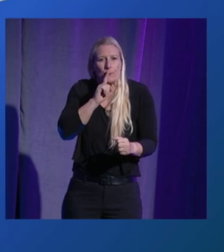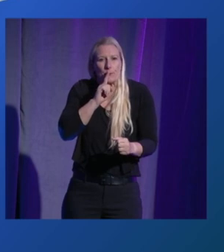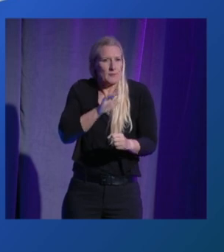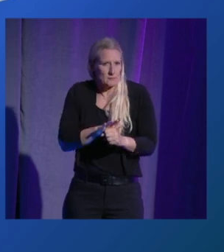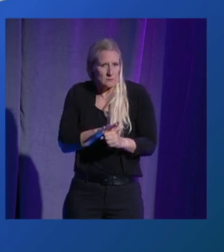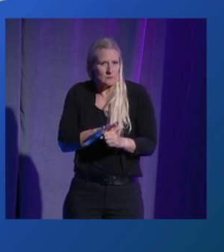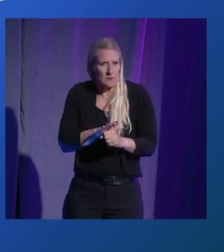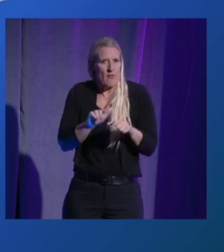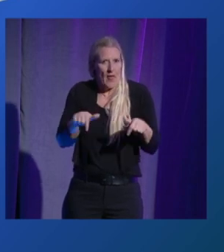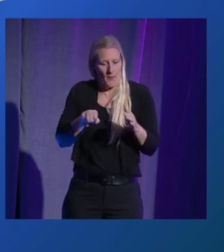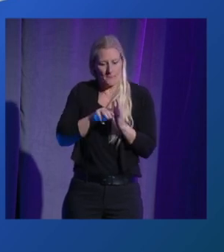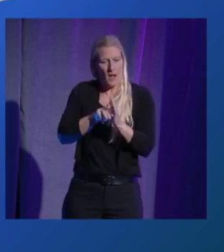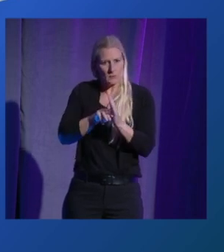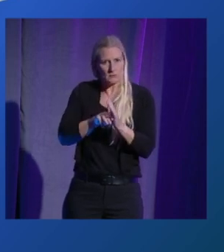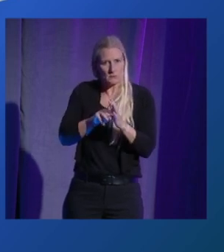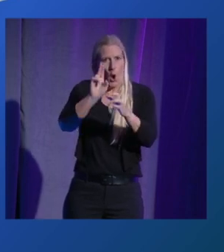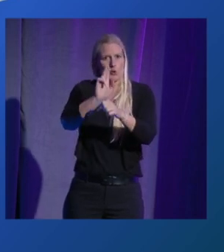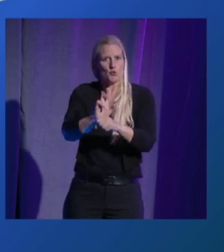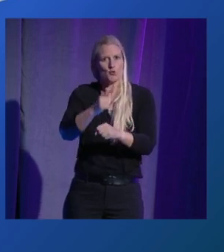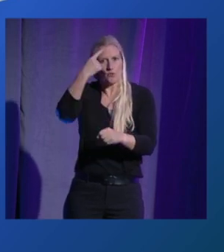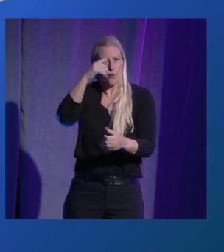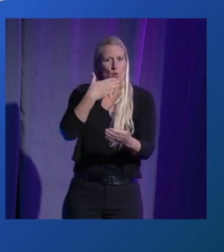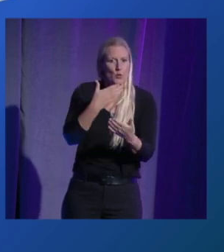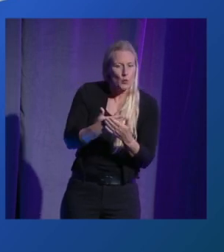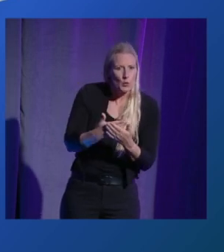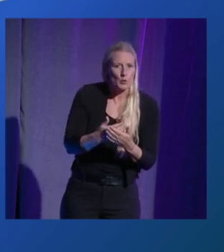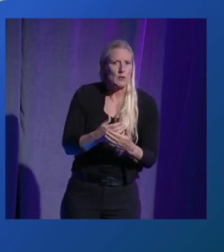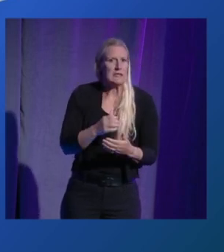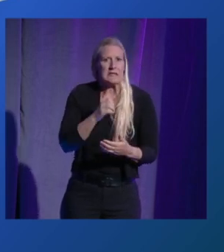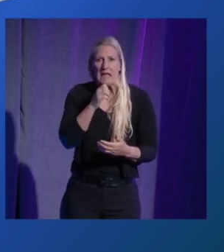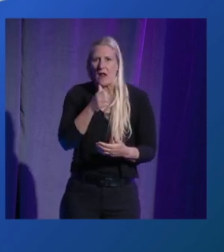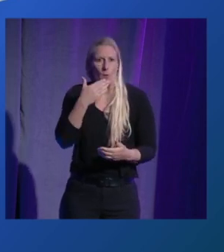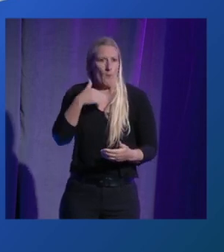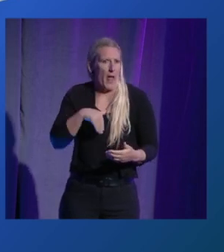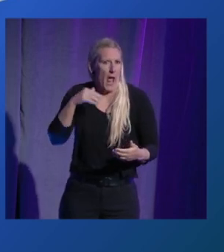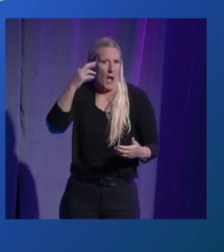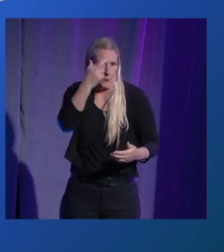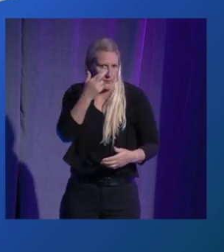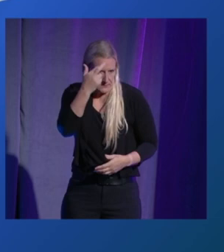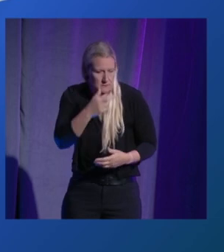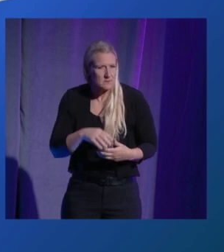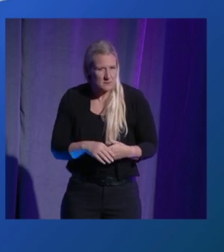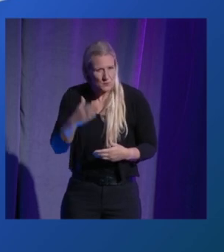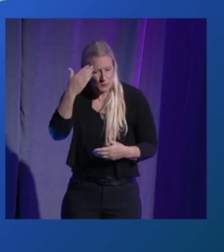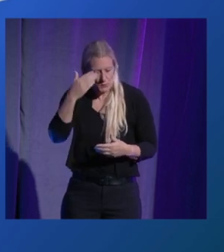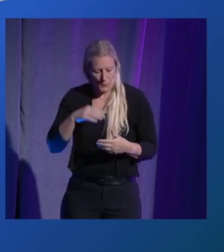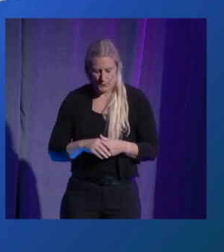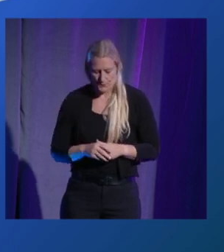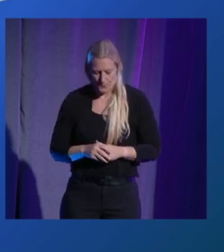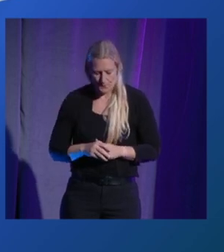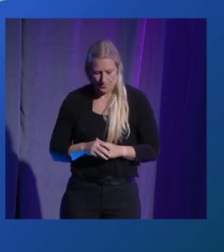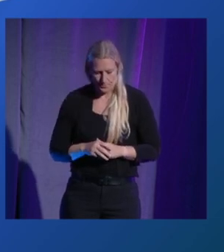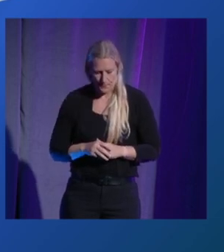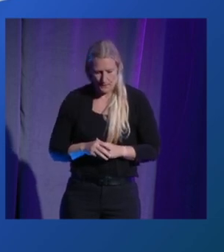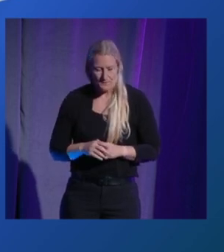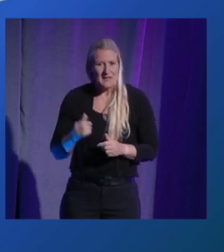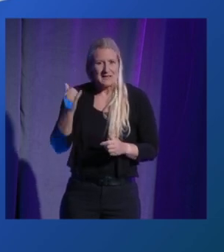models to make sure that you know they Don't Stray off or if anybody's trying to you know